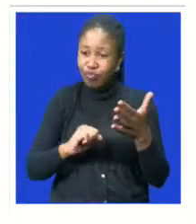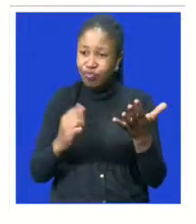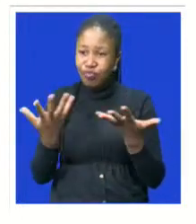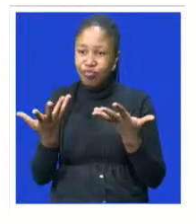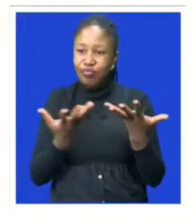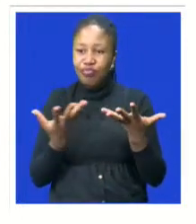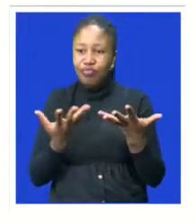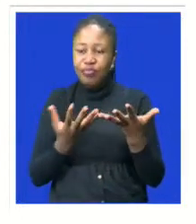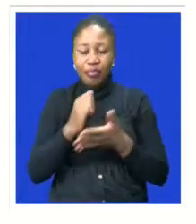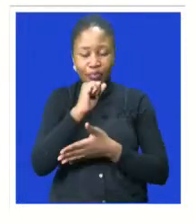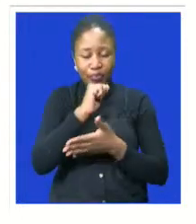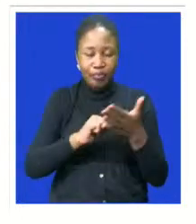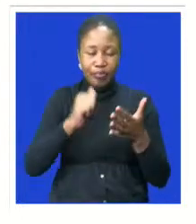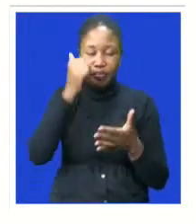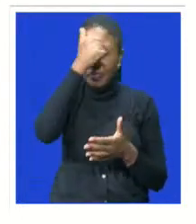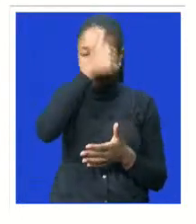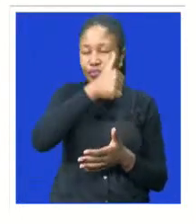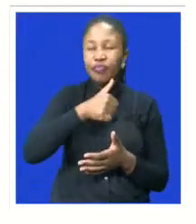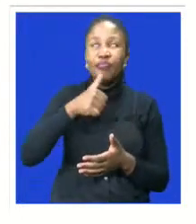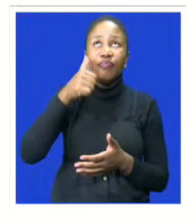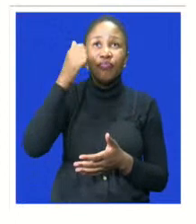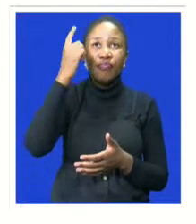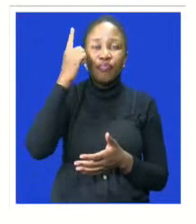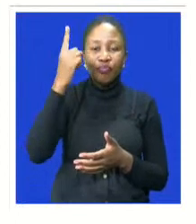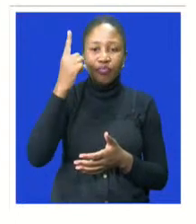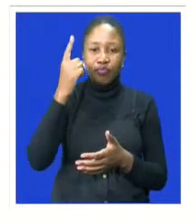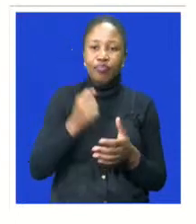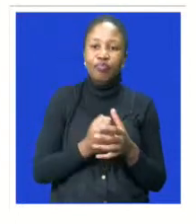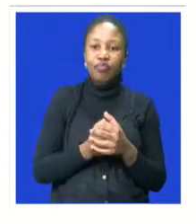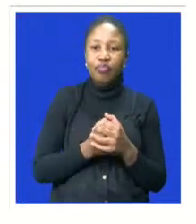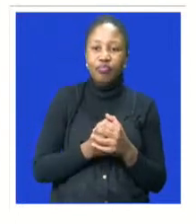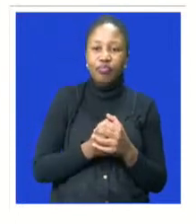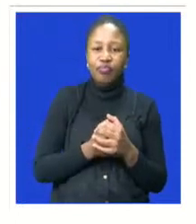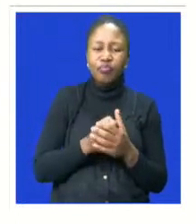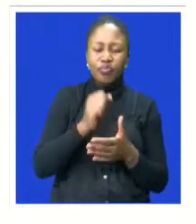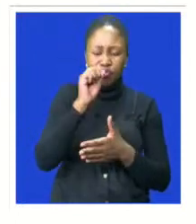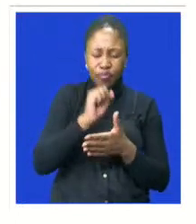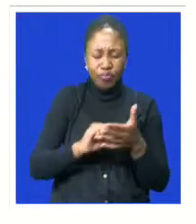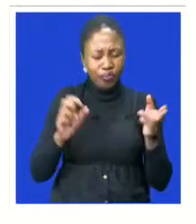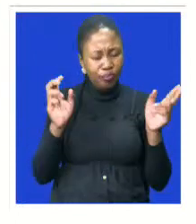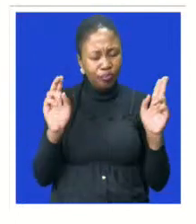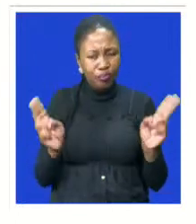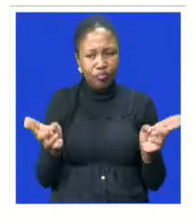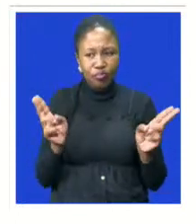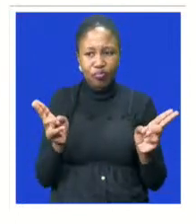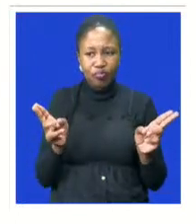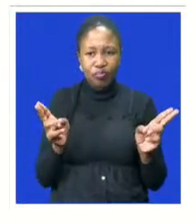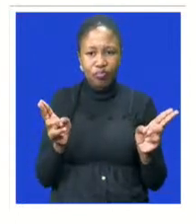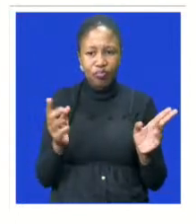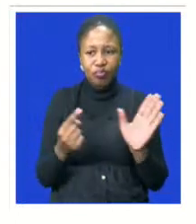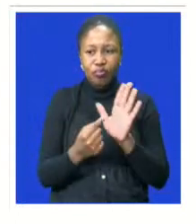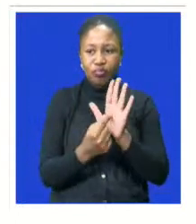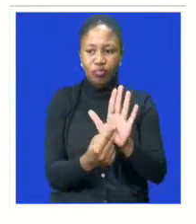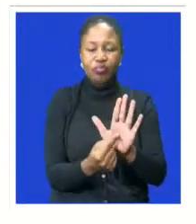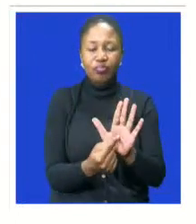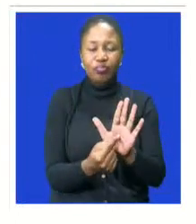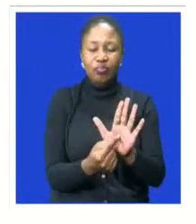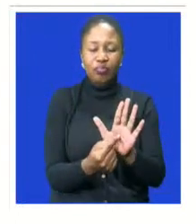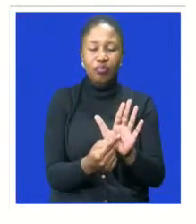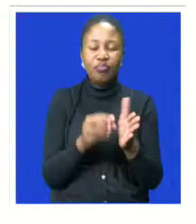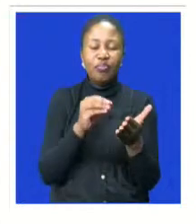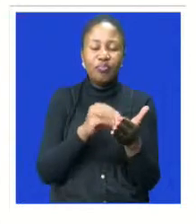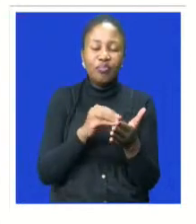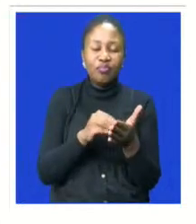from nature. For example, the chair that we have used there, a chair comes from